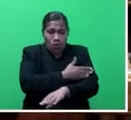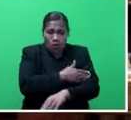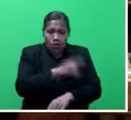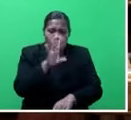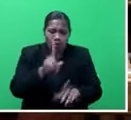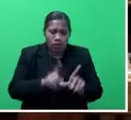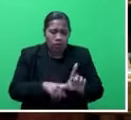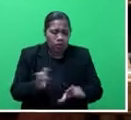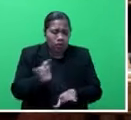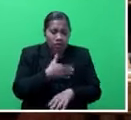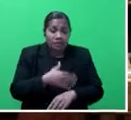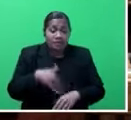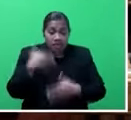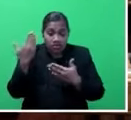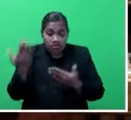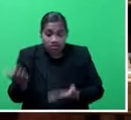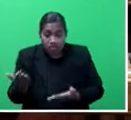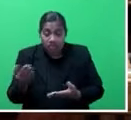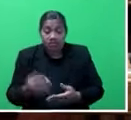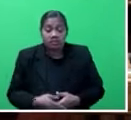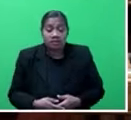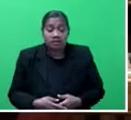when you claim that unprecedented